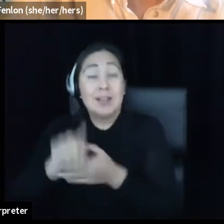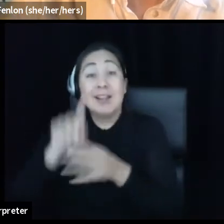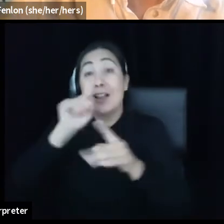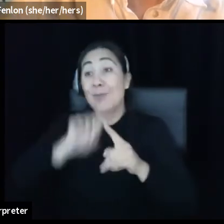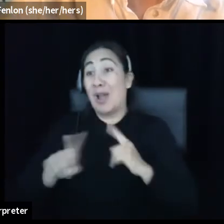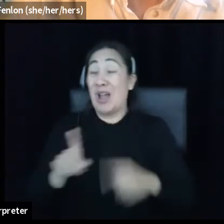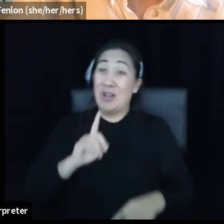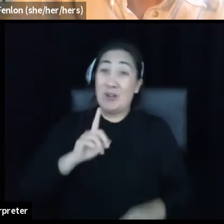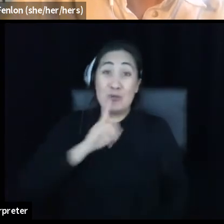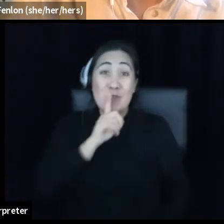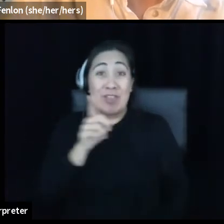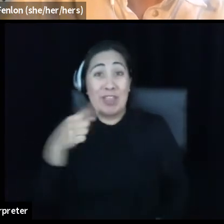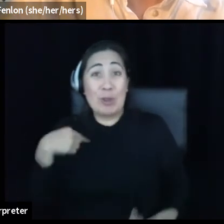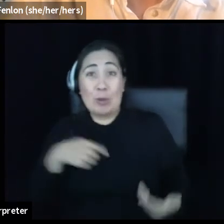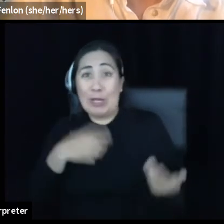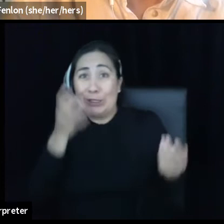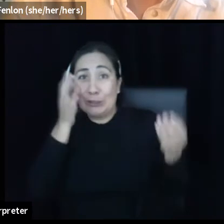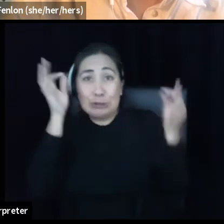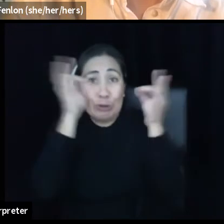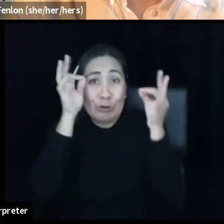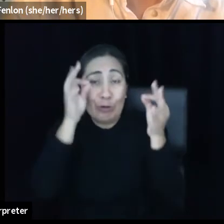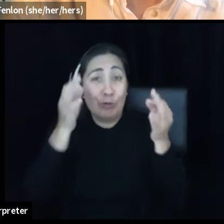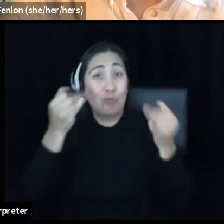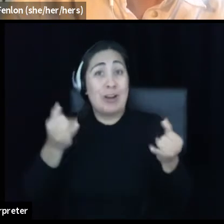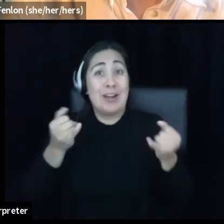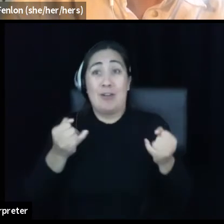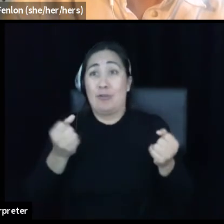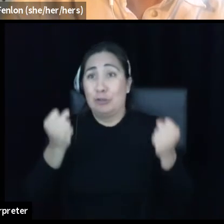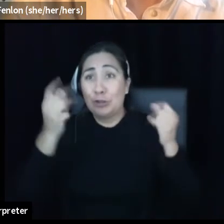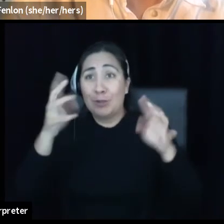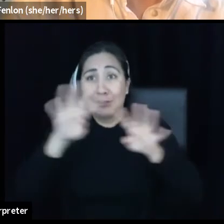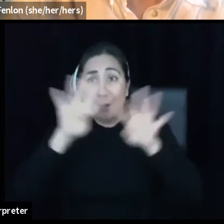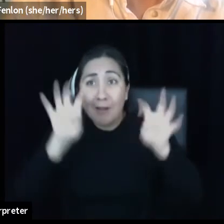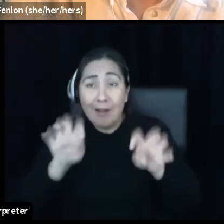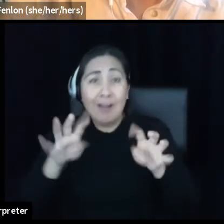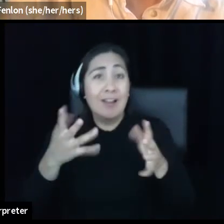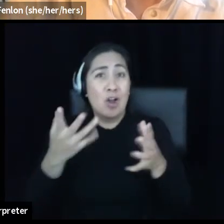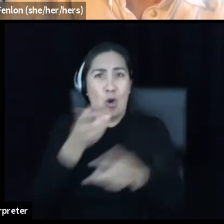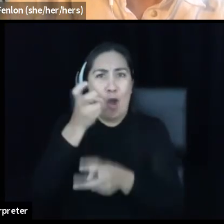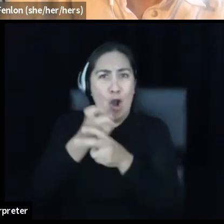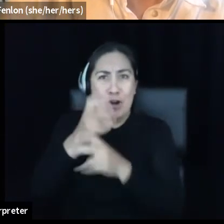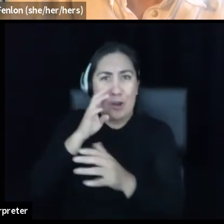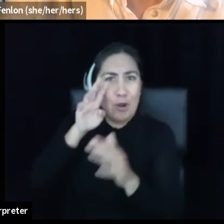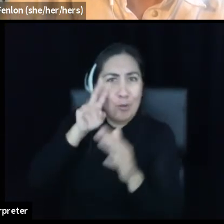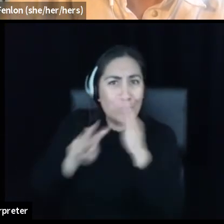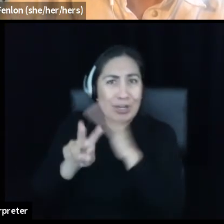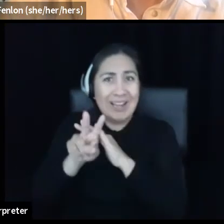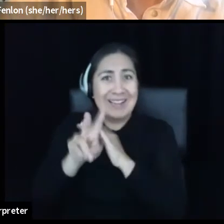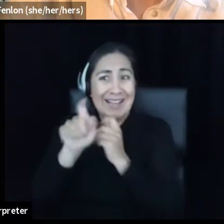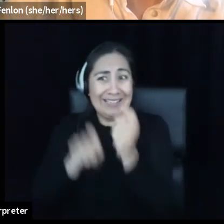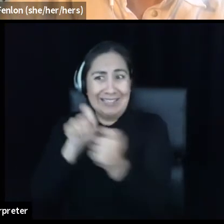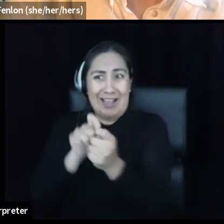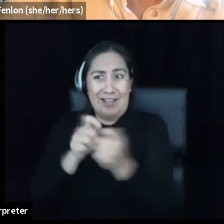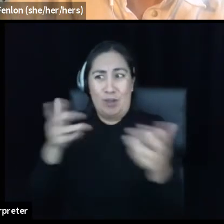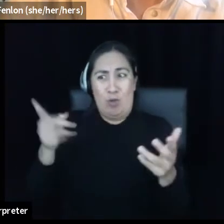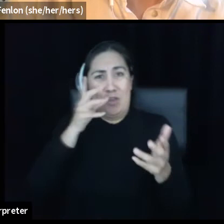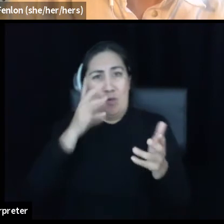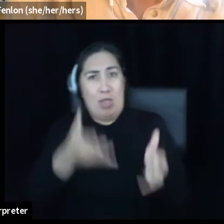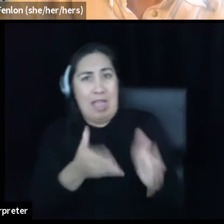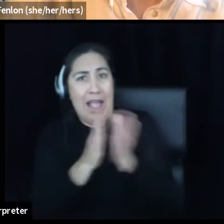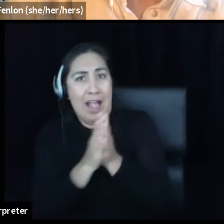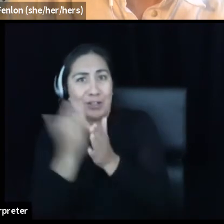There's so much up in the air right now. It's hard to predict exactly what they'll be asking for. And